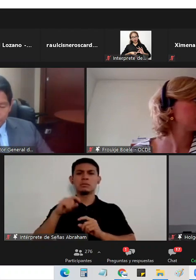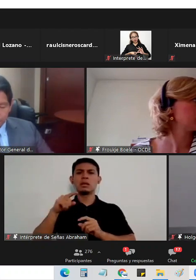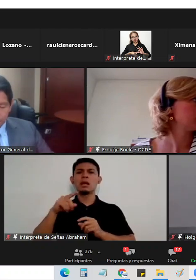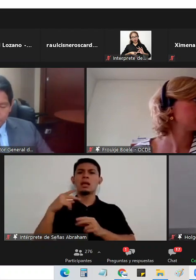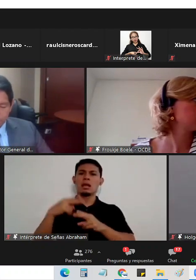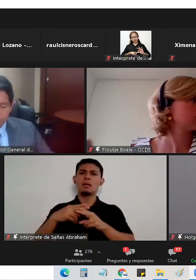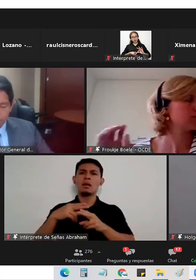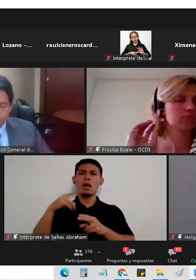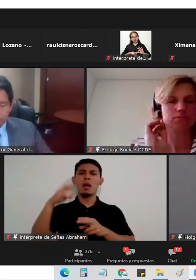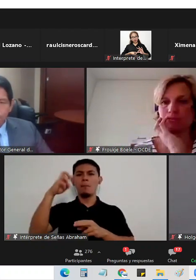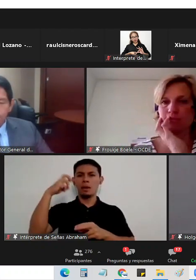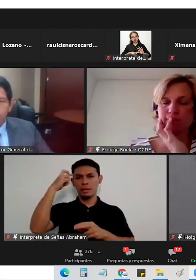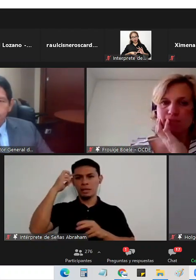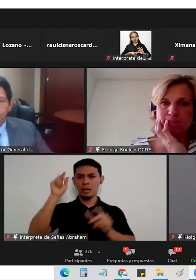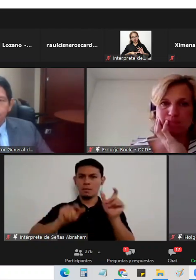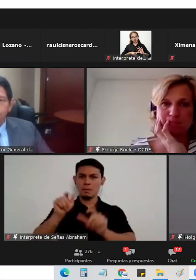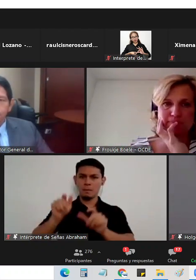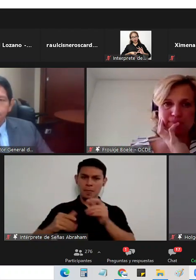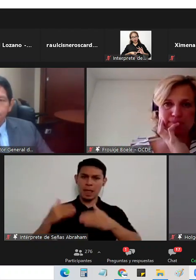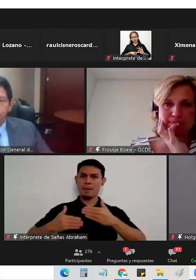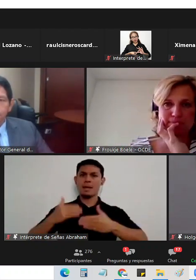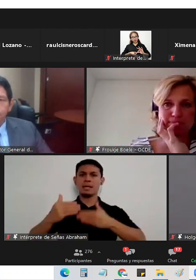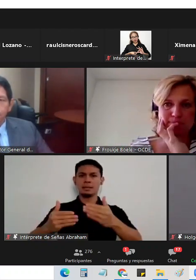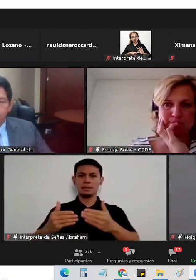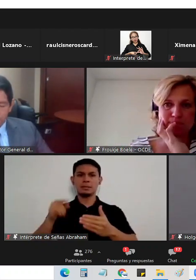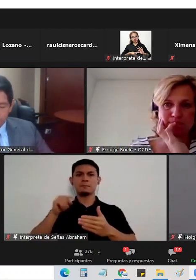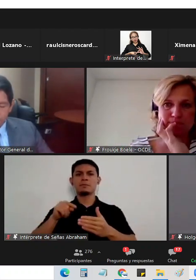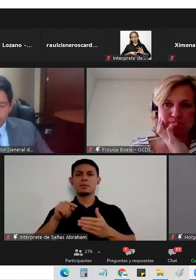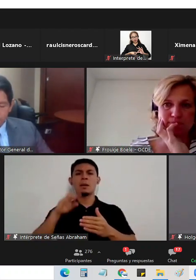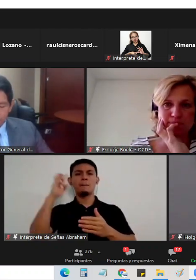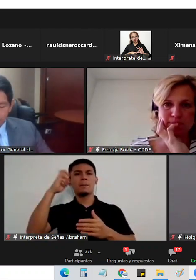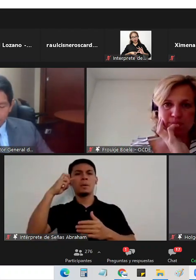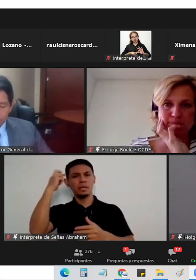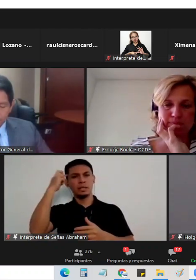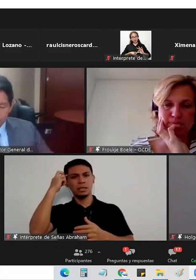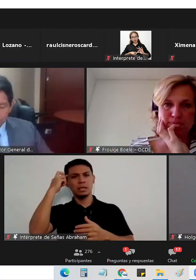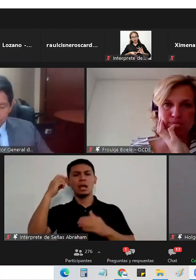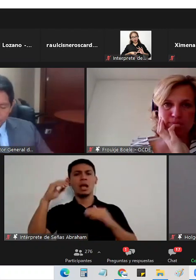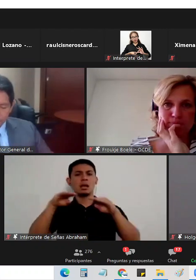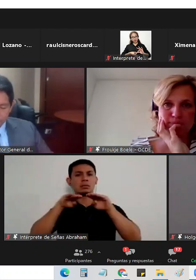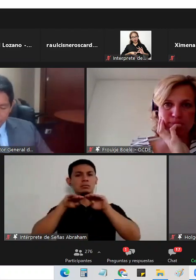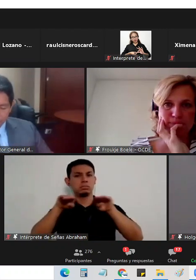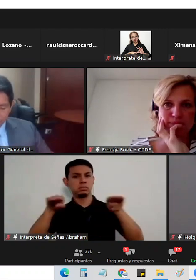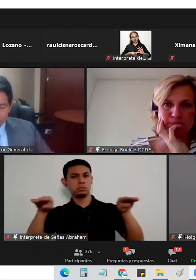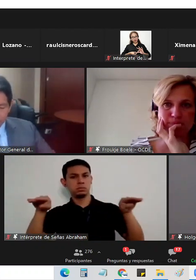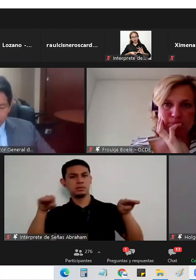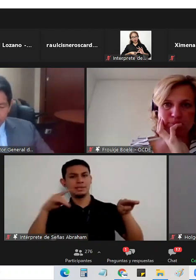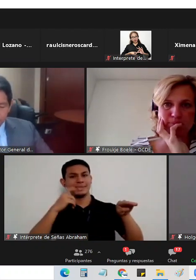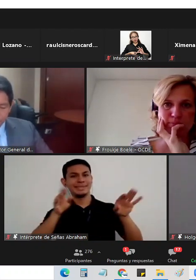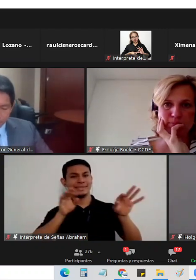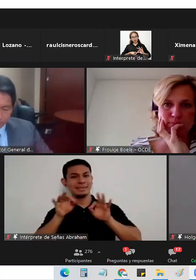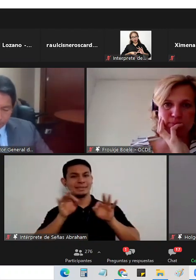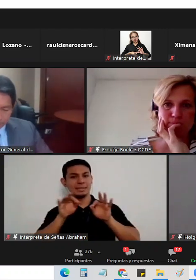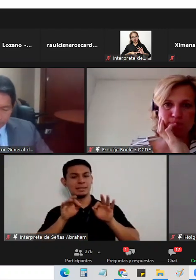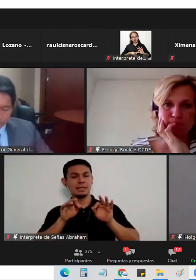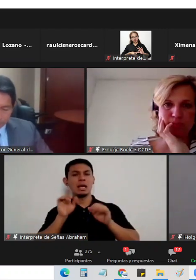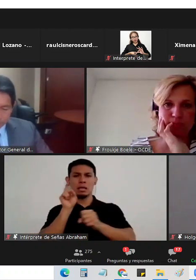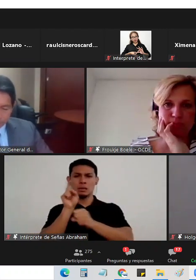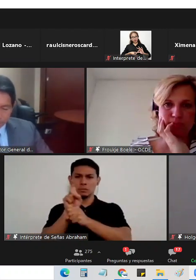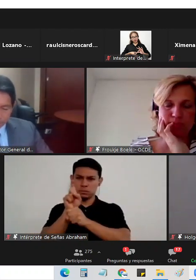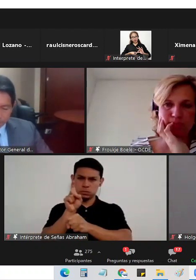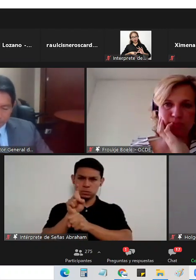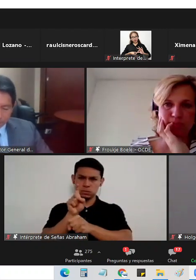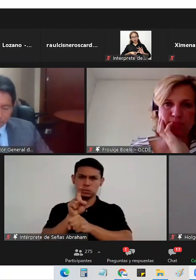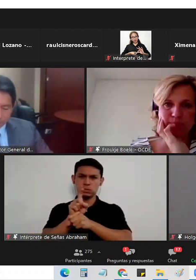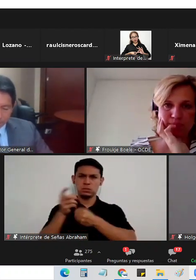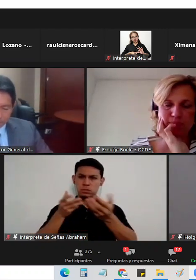call to unified public policy is based on the guiding principles and talks about the horizontal politic coherence that i